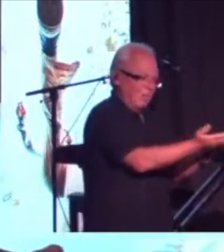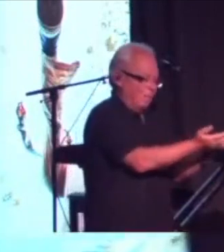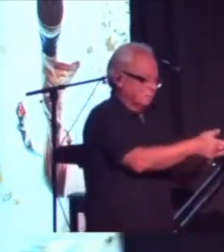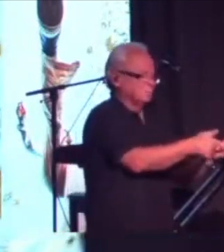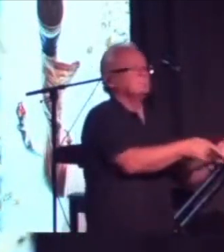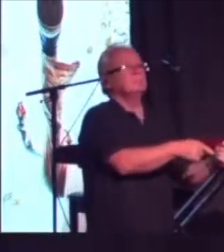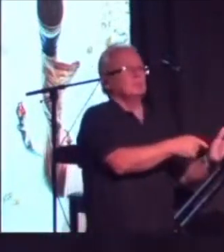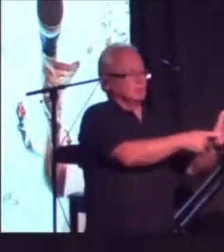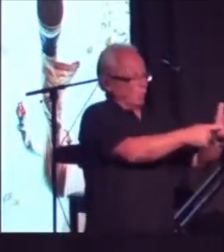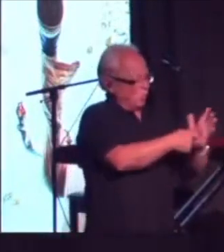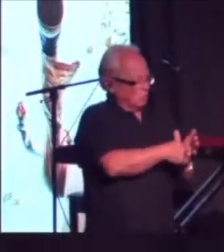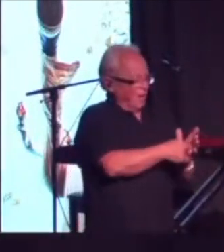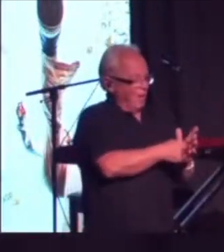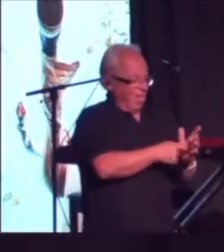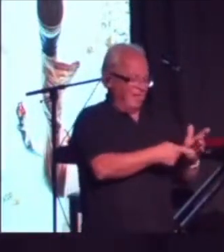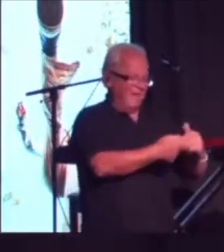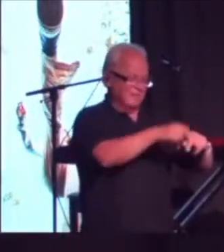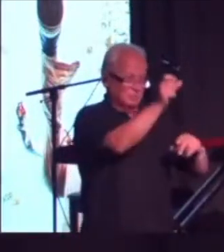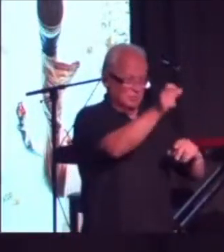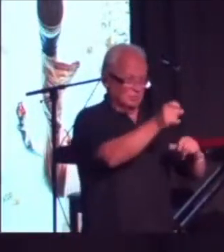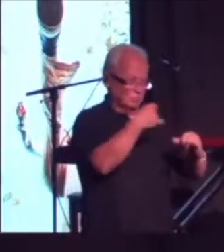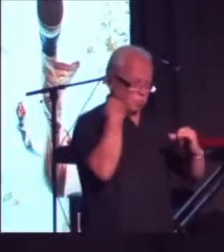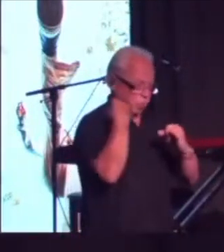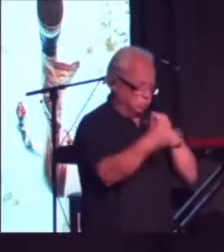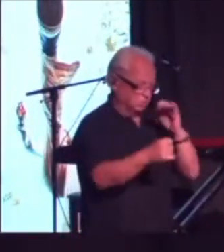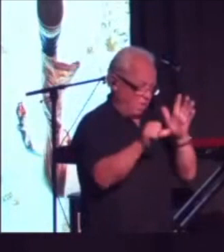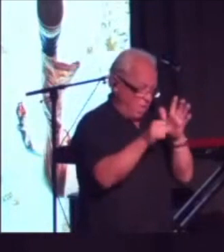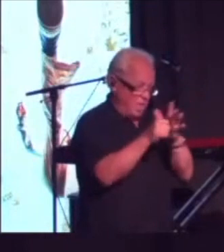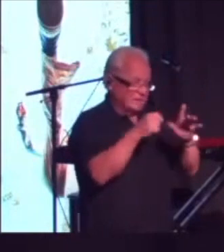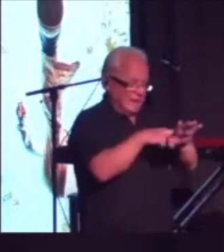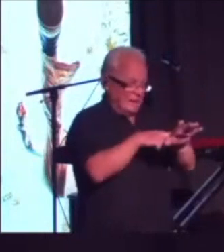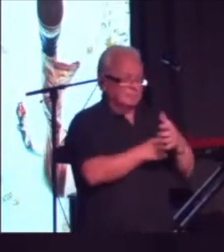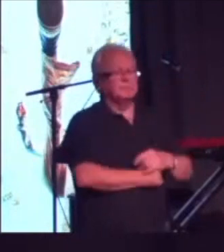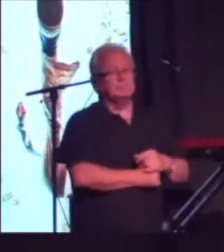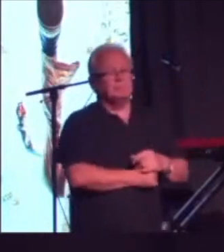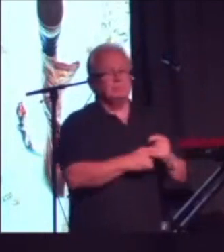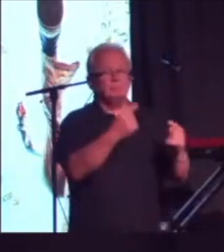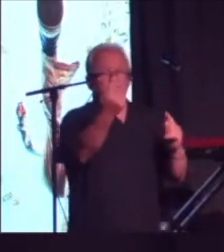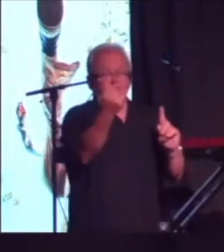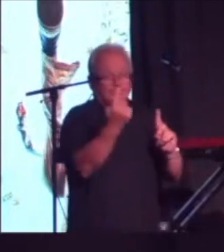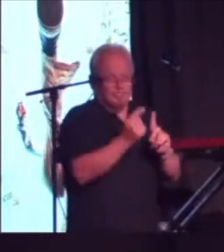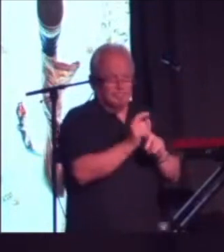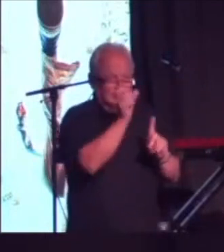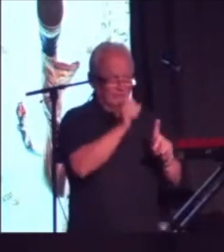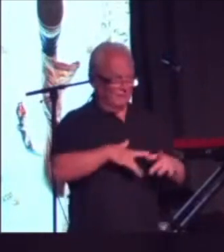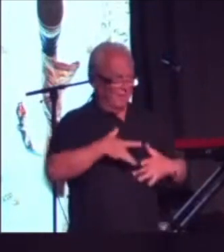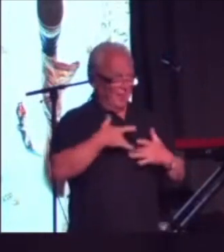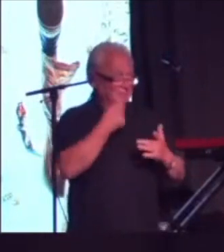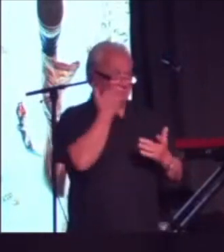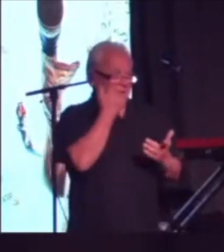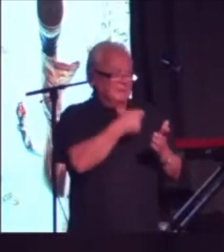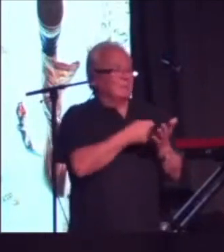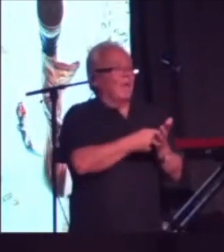worst. It's more subtle than that. It's more subtle than when the money's run out and there's illness comes and you're in the pig pen. Rather,